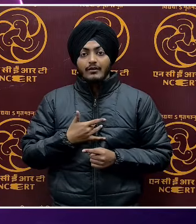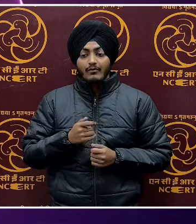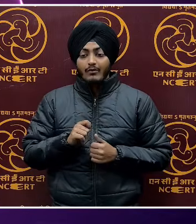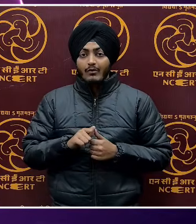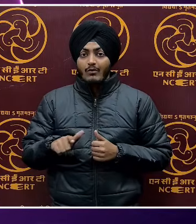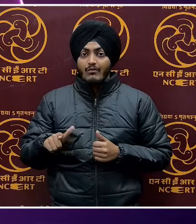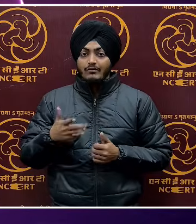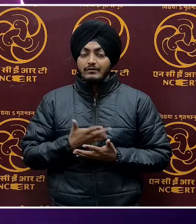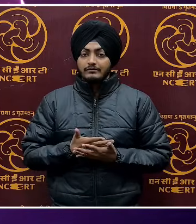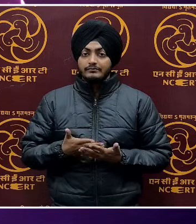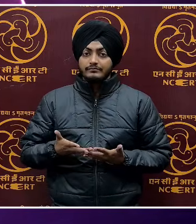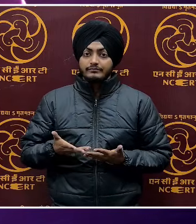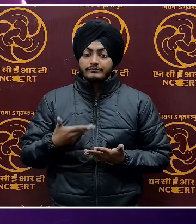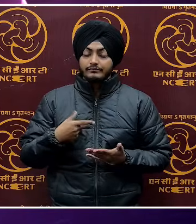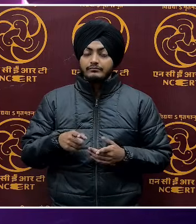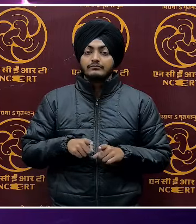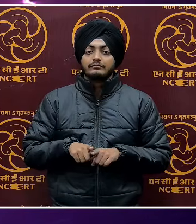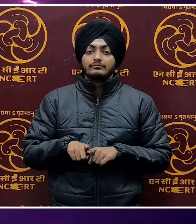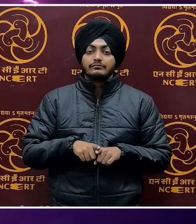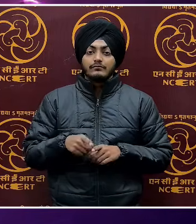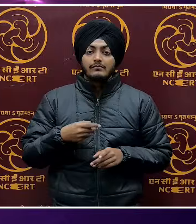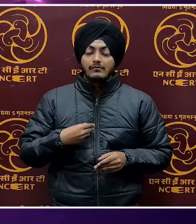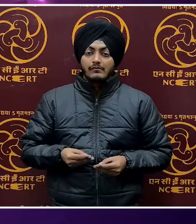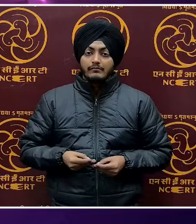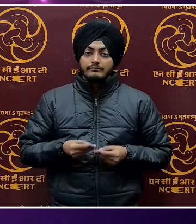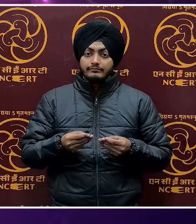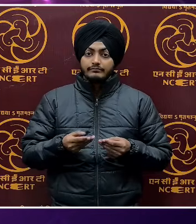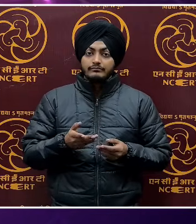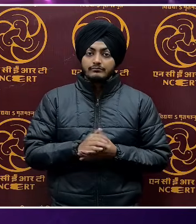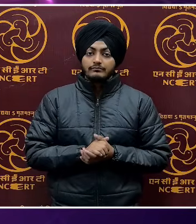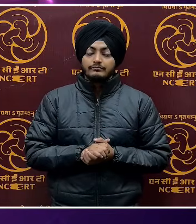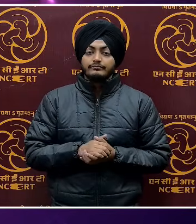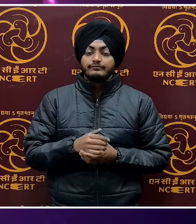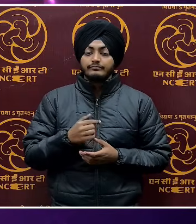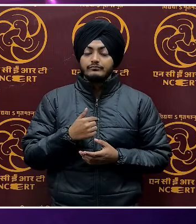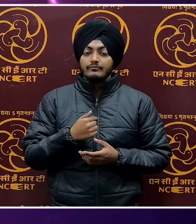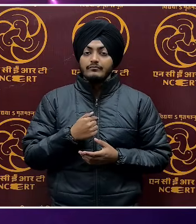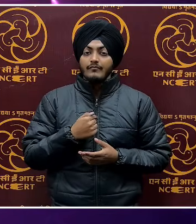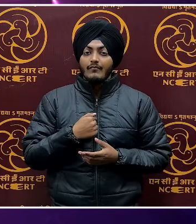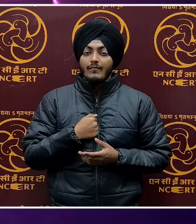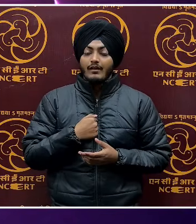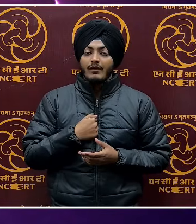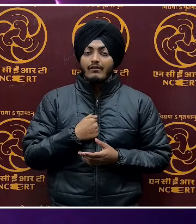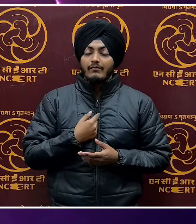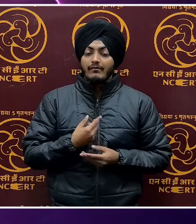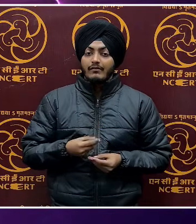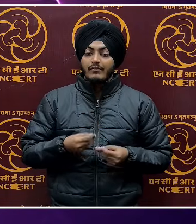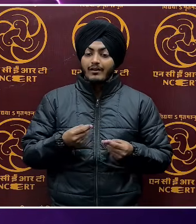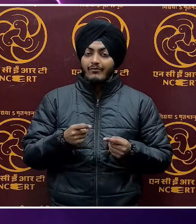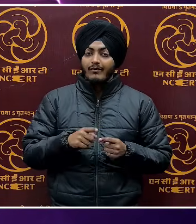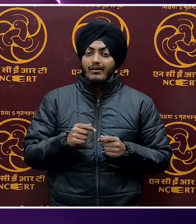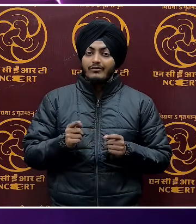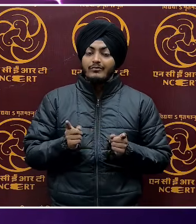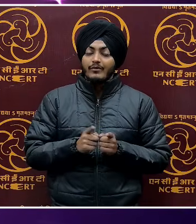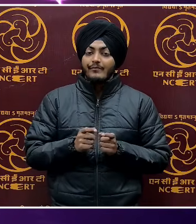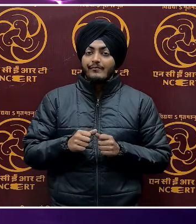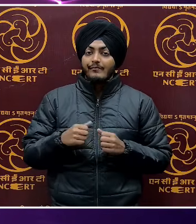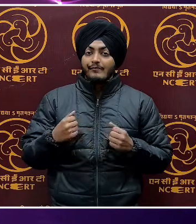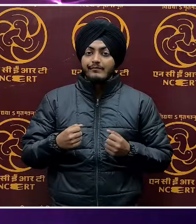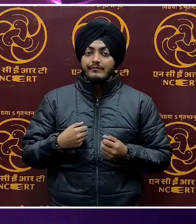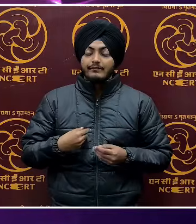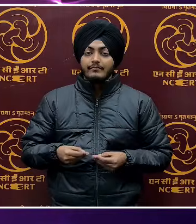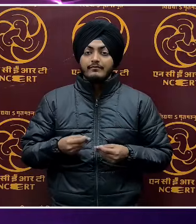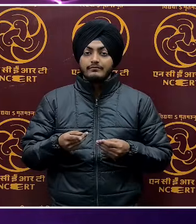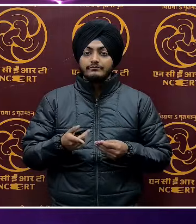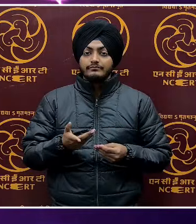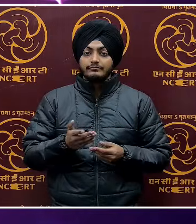things. So we'll take few example of these things. Okay, I will give you for this tiny activity we'll do. Okay. I